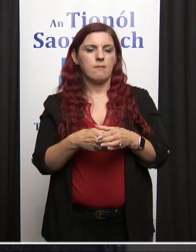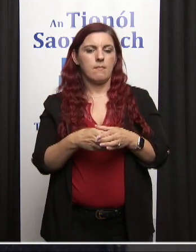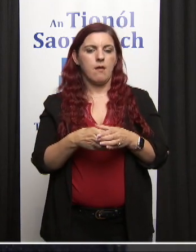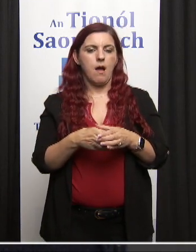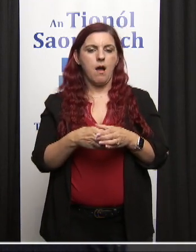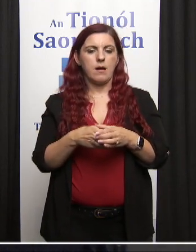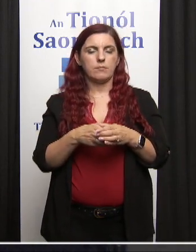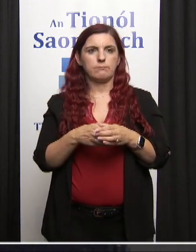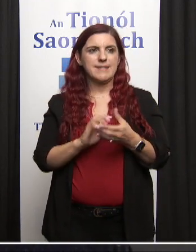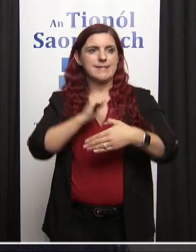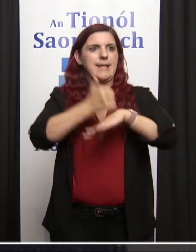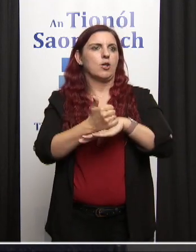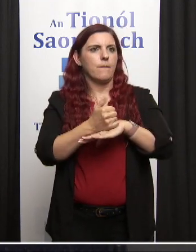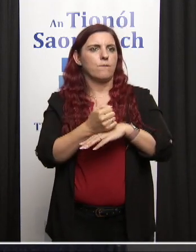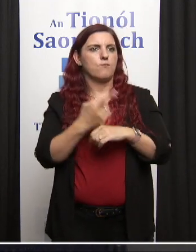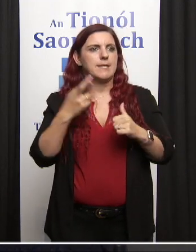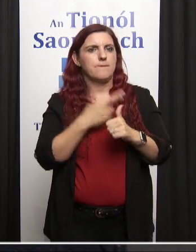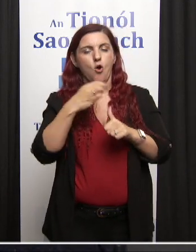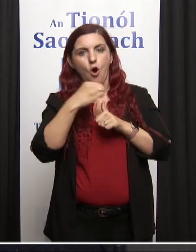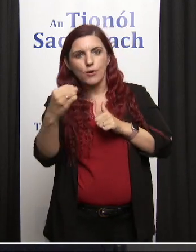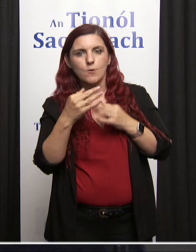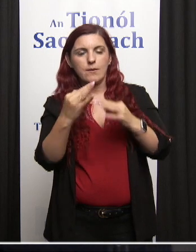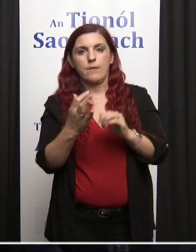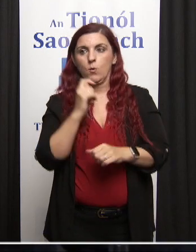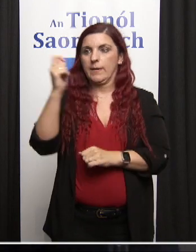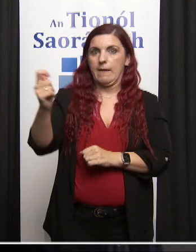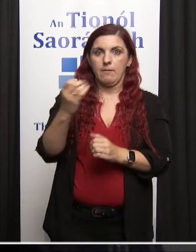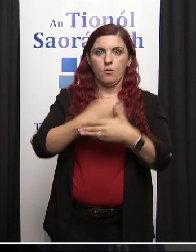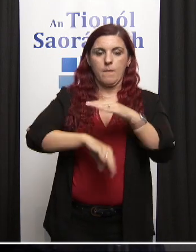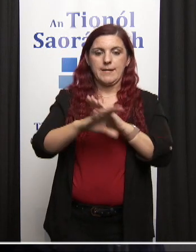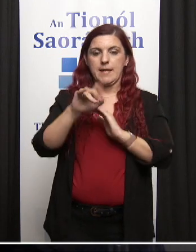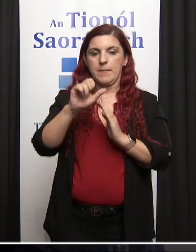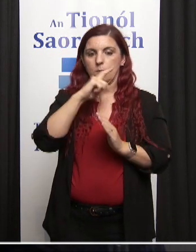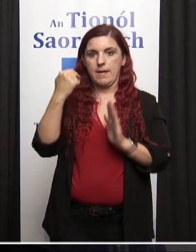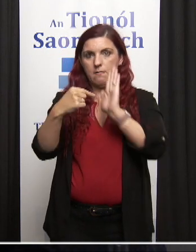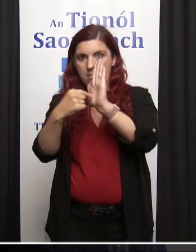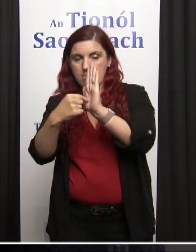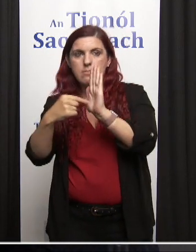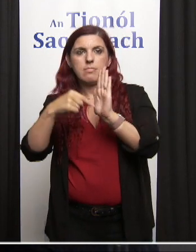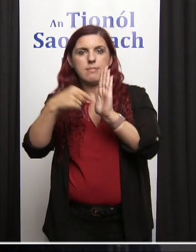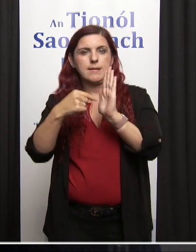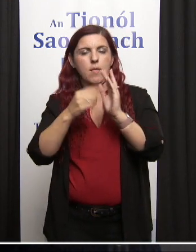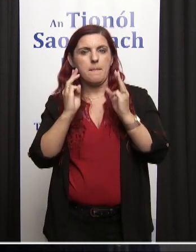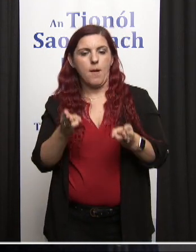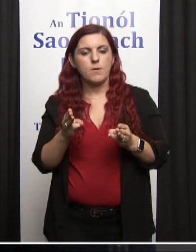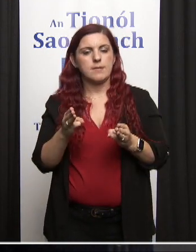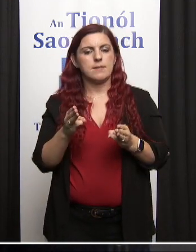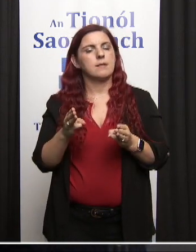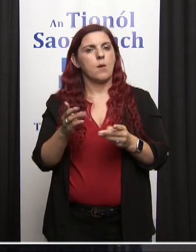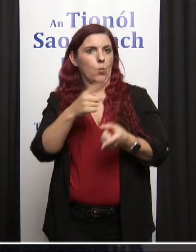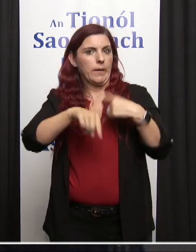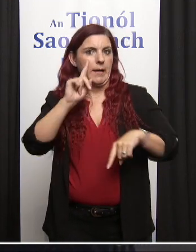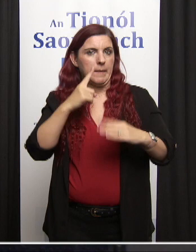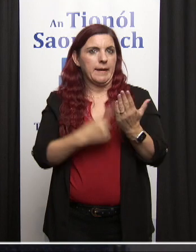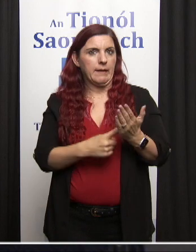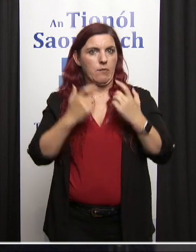as well. So if you give the government a template to say, here are the powers that a